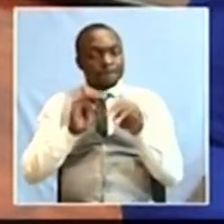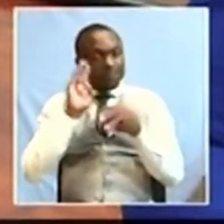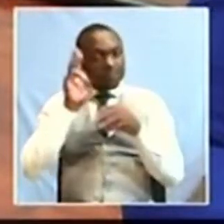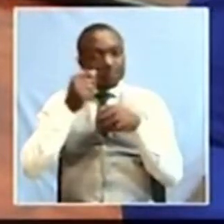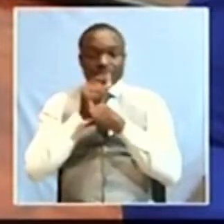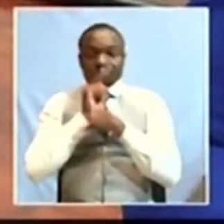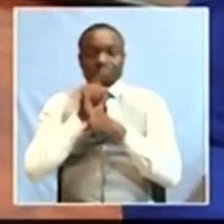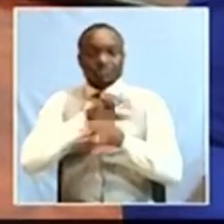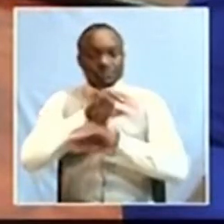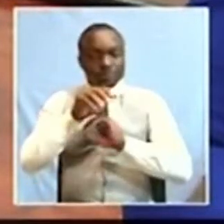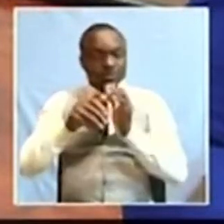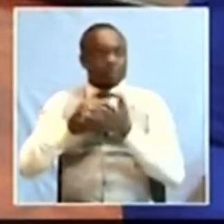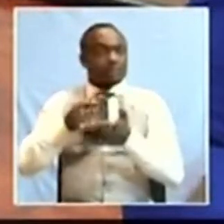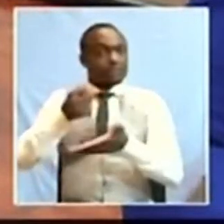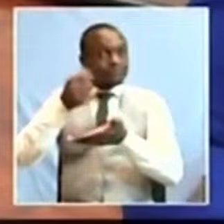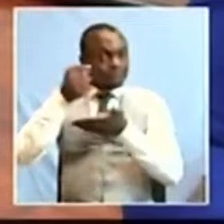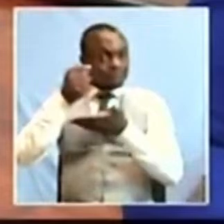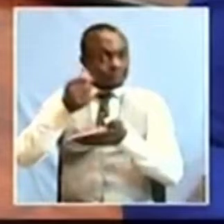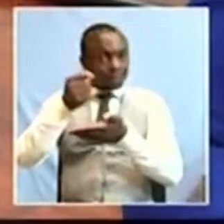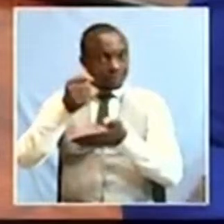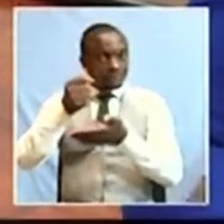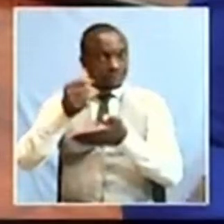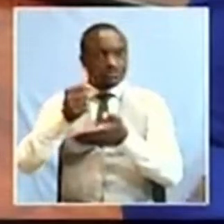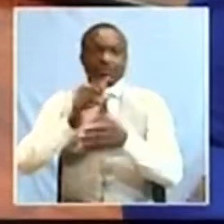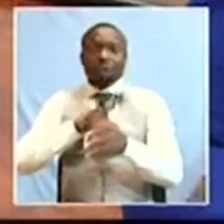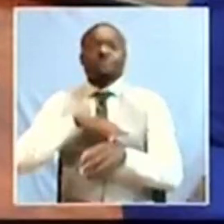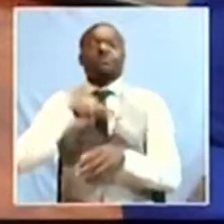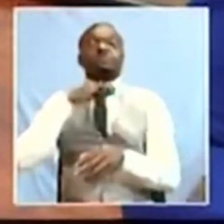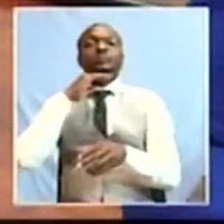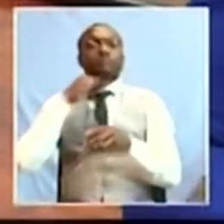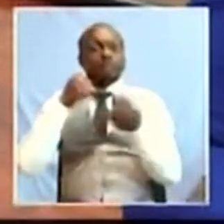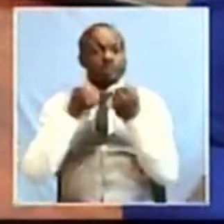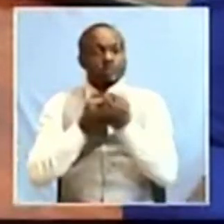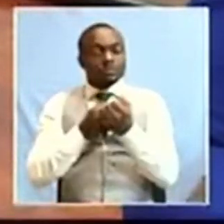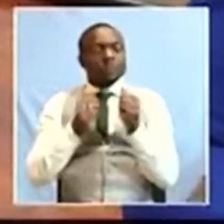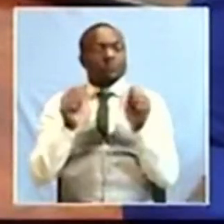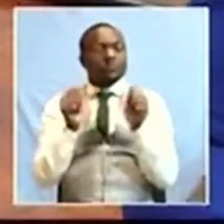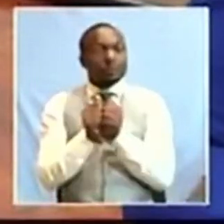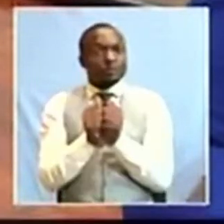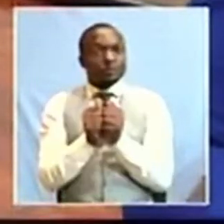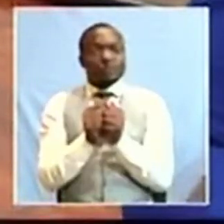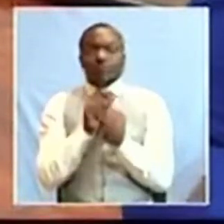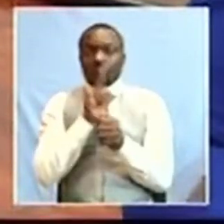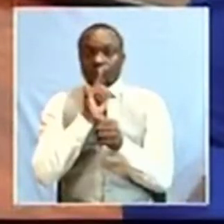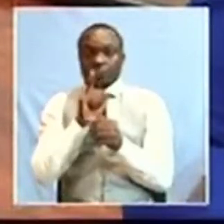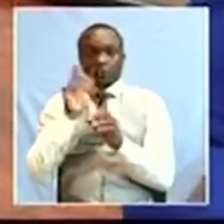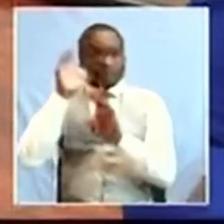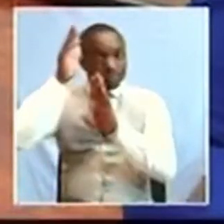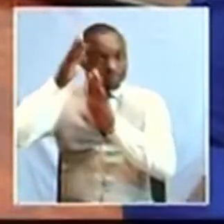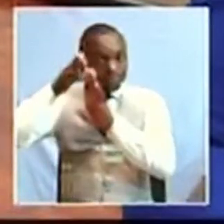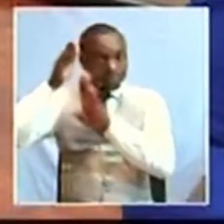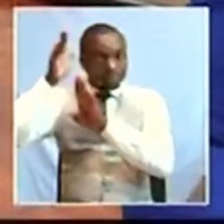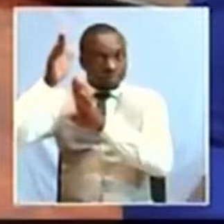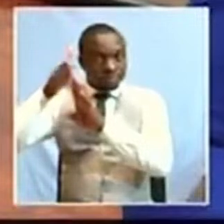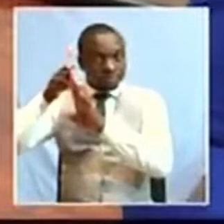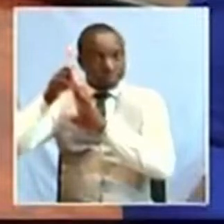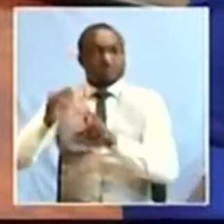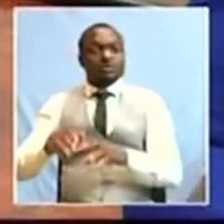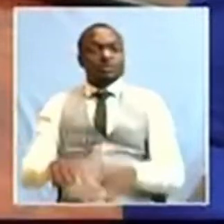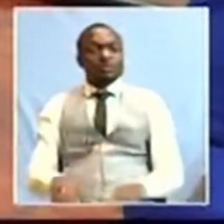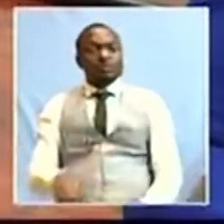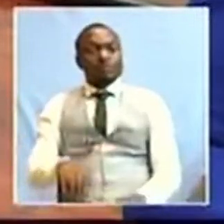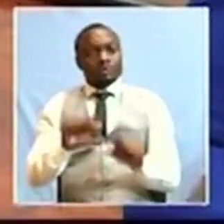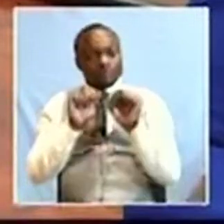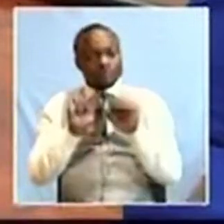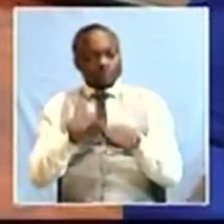all budget provisions are adequately supported with realistic targets referenced to